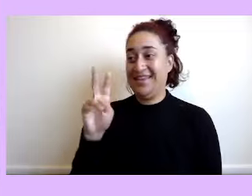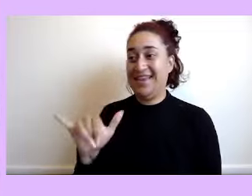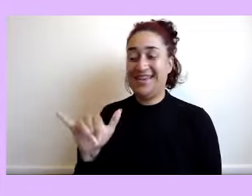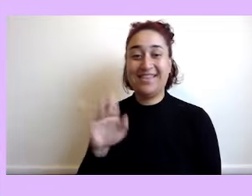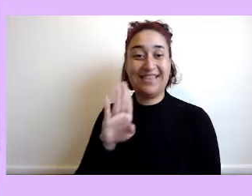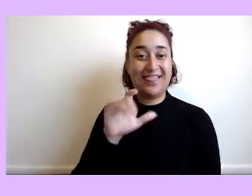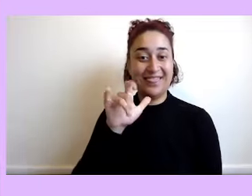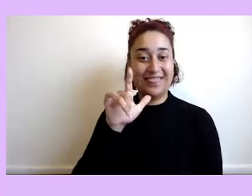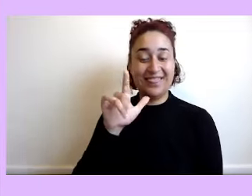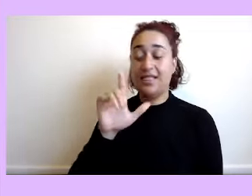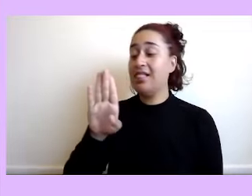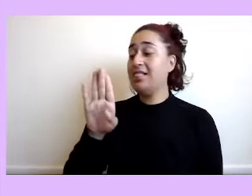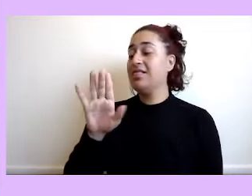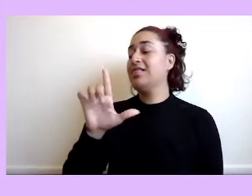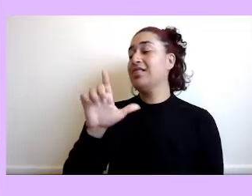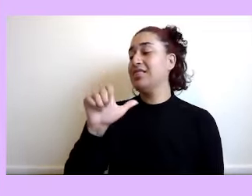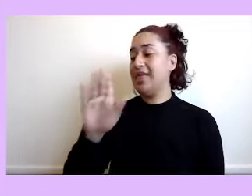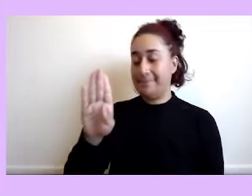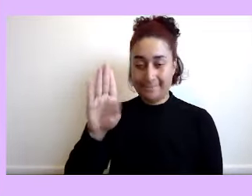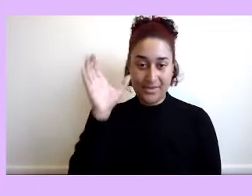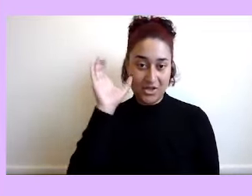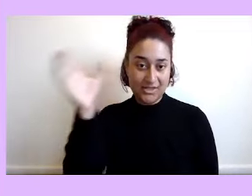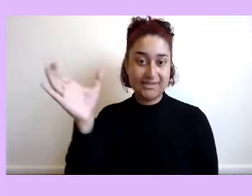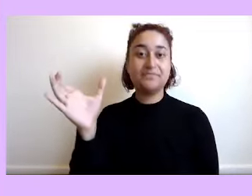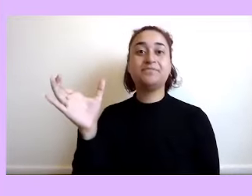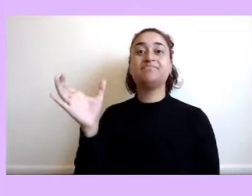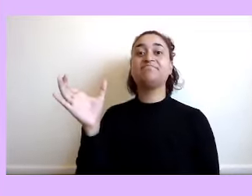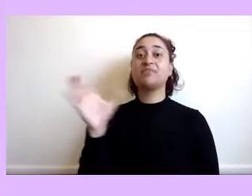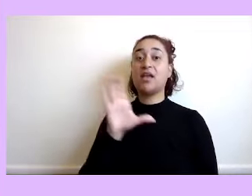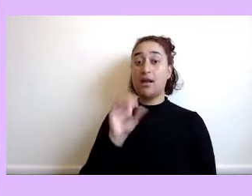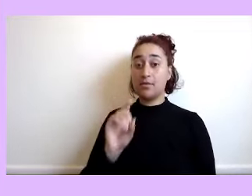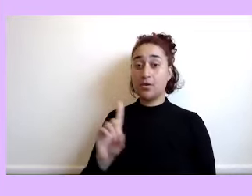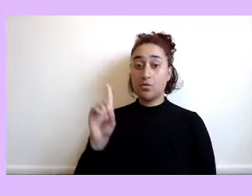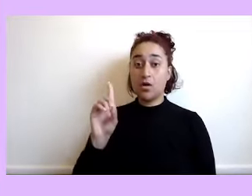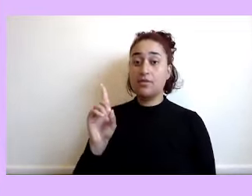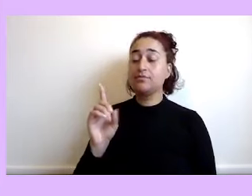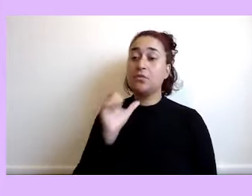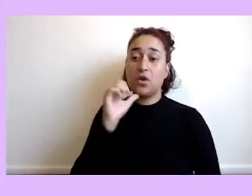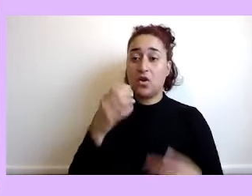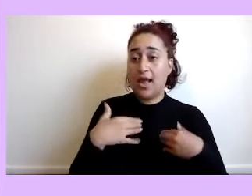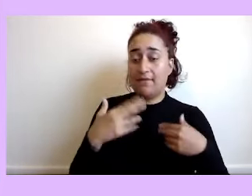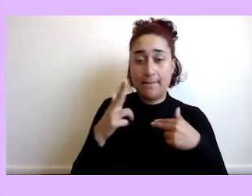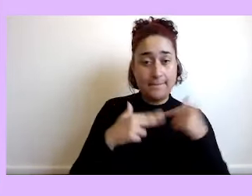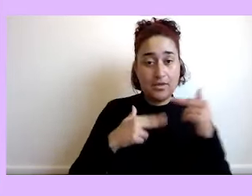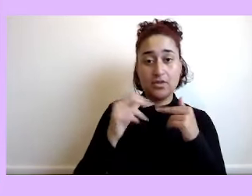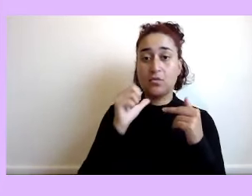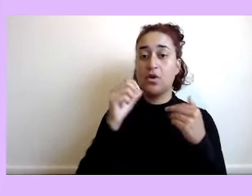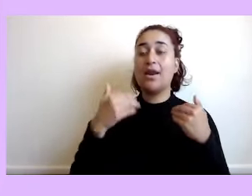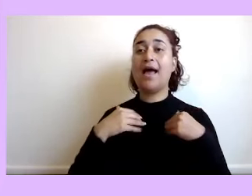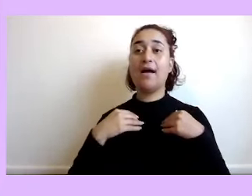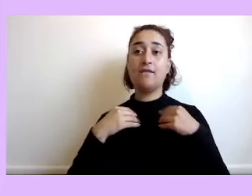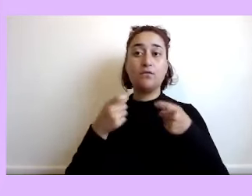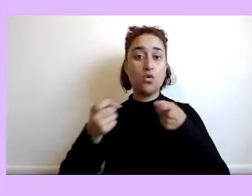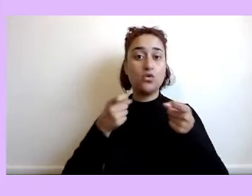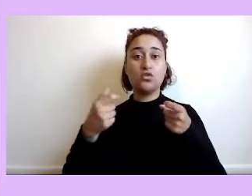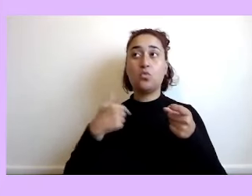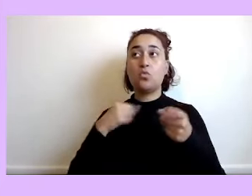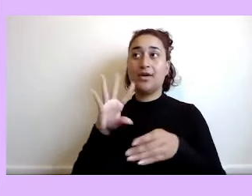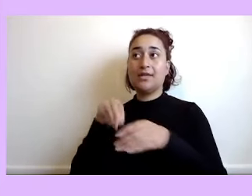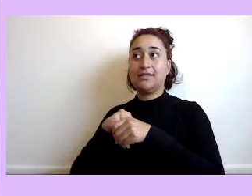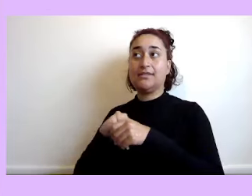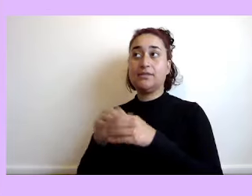At Company One Theater, we're intentionally itinerant, right? We don't have a building. We don't have ownership. We belong to the city, and everywhere we